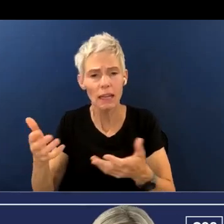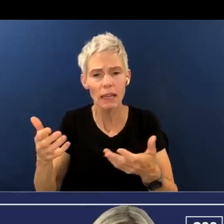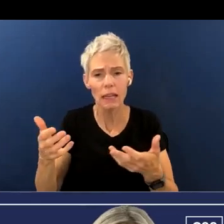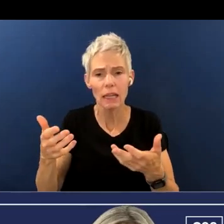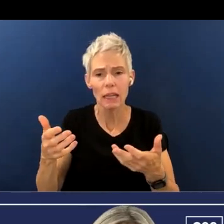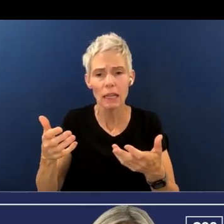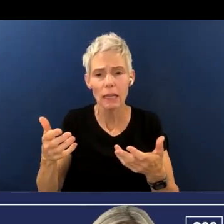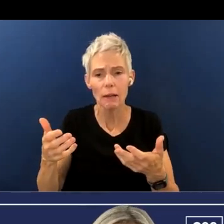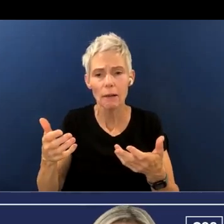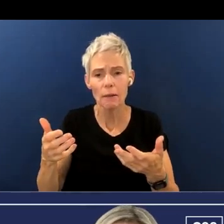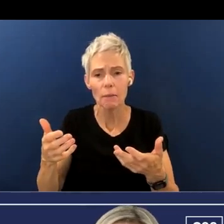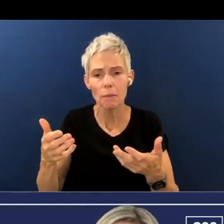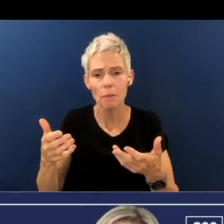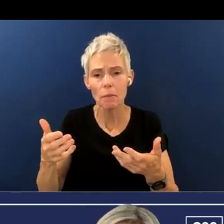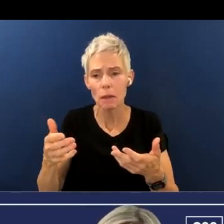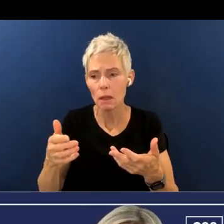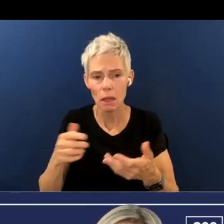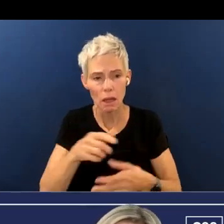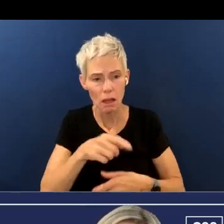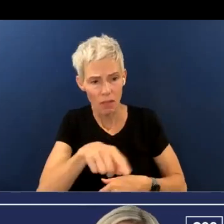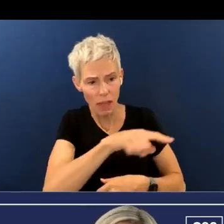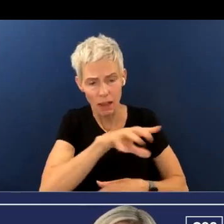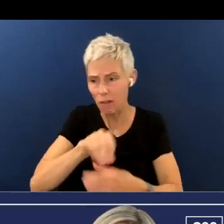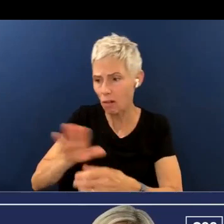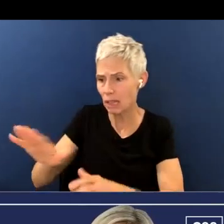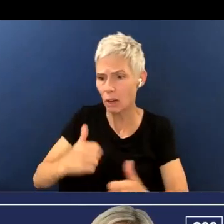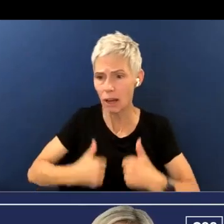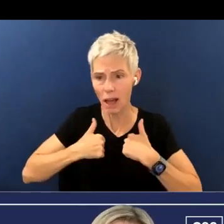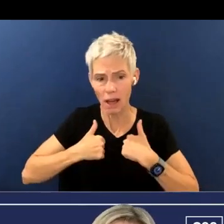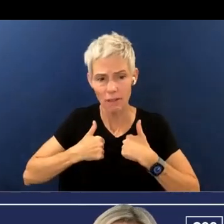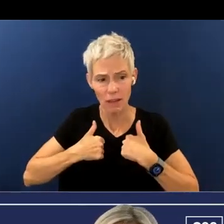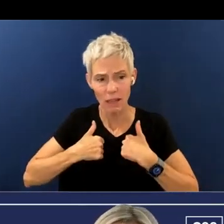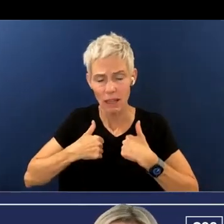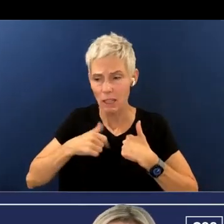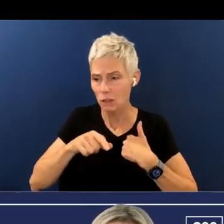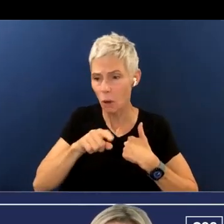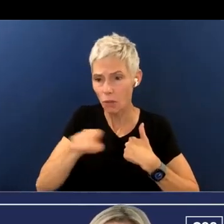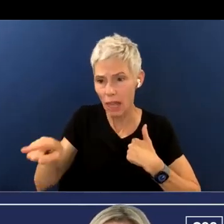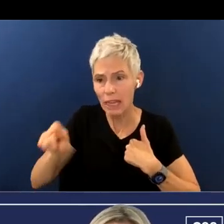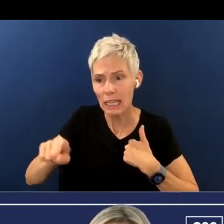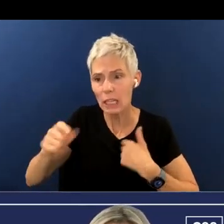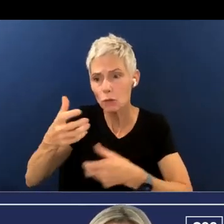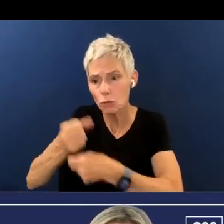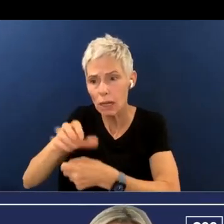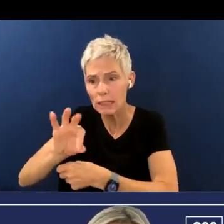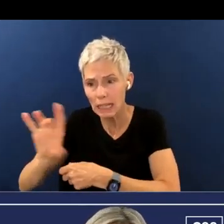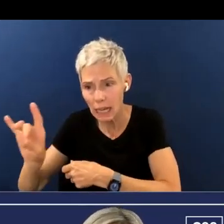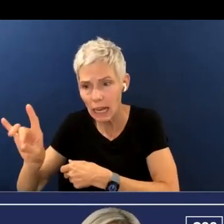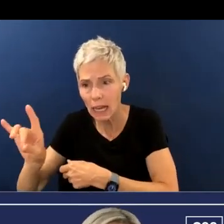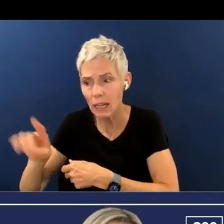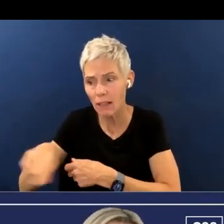The people who are in their lives need to also be able to know and trust 988 and understand that they can use it along